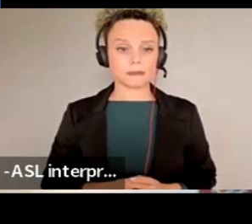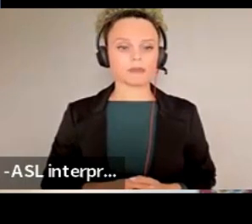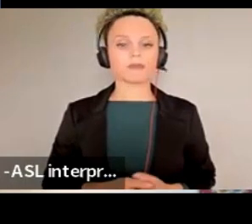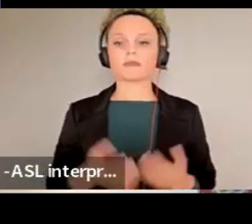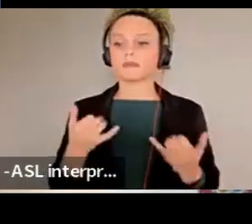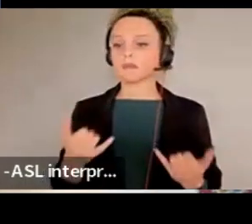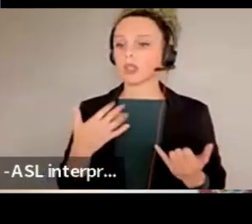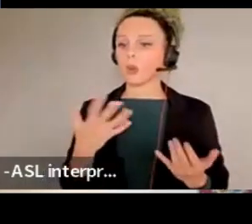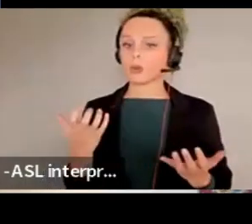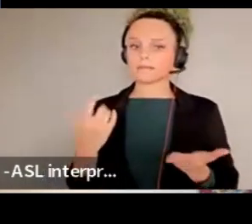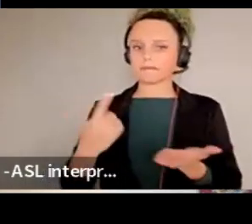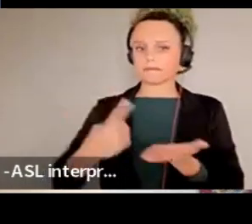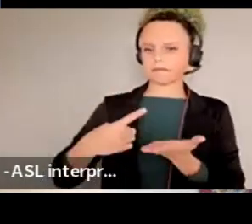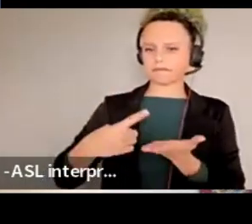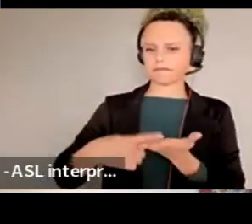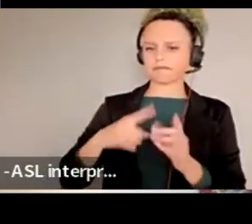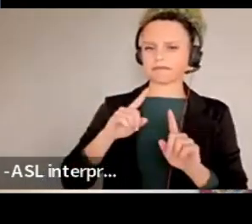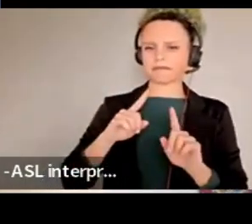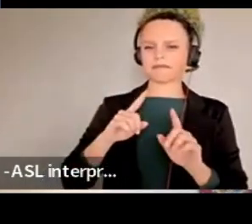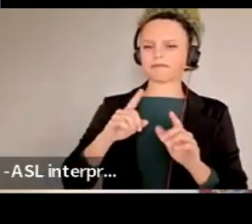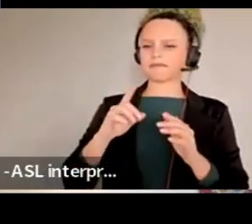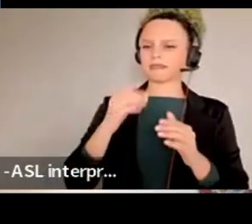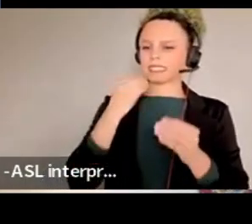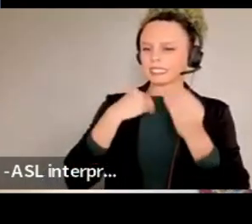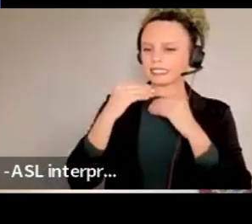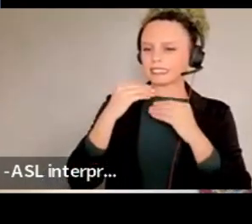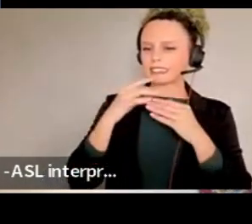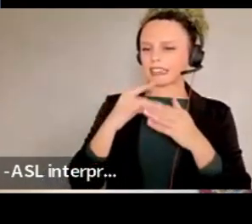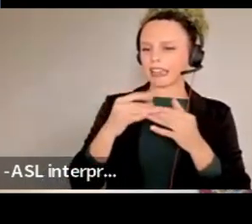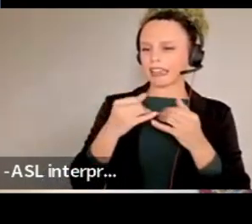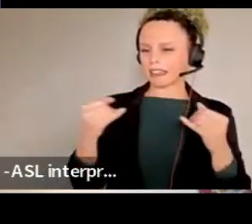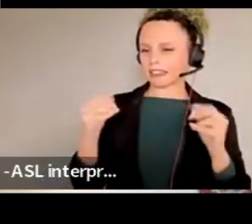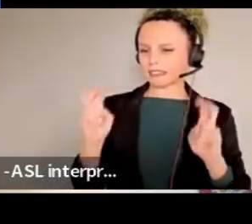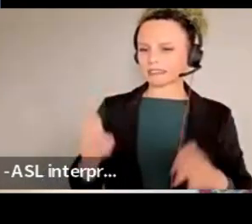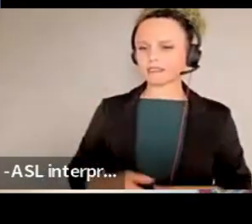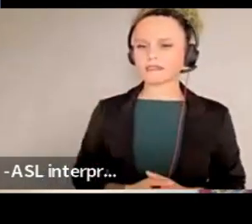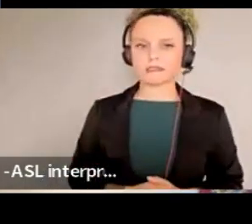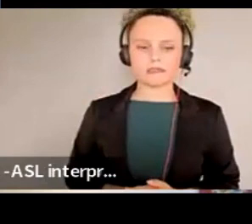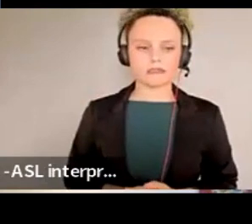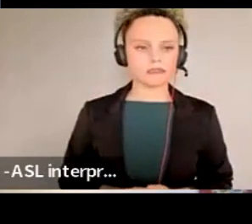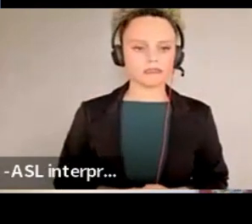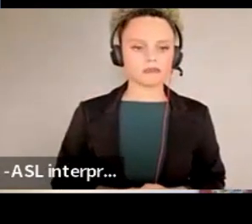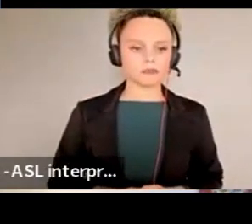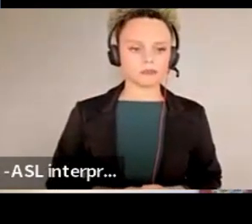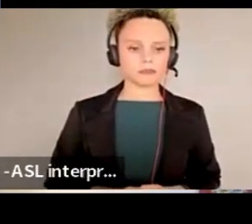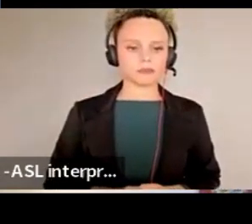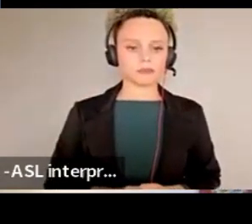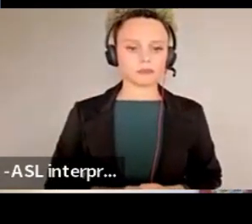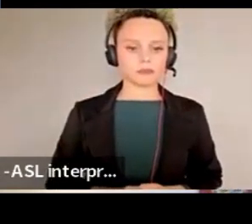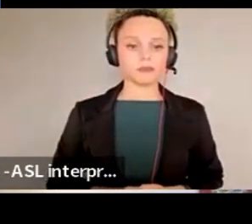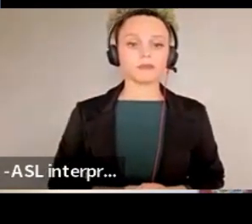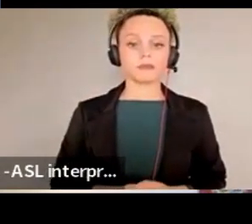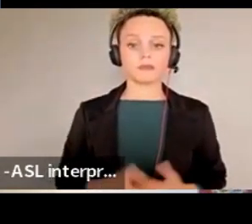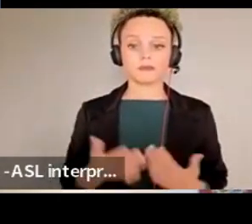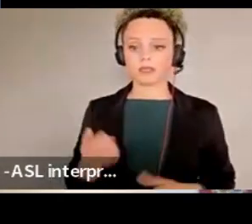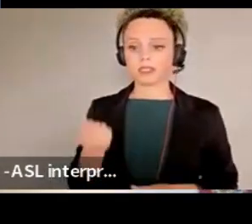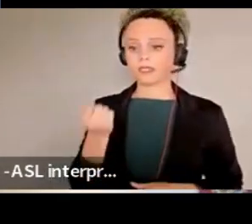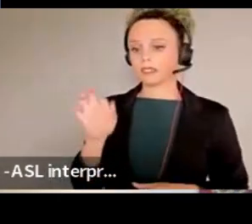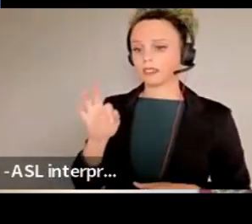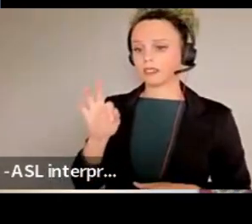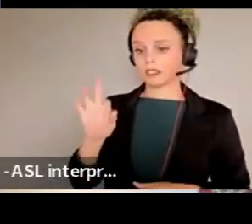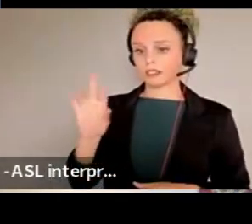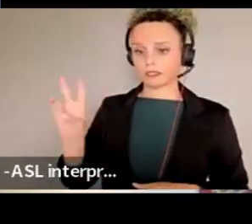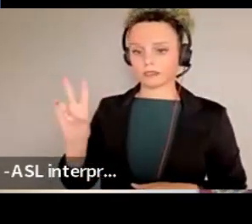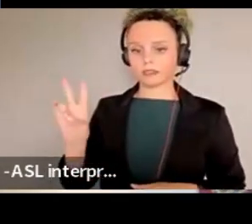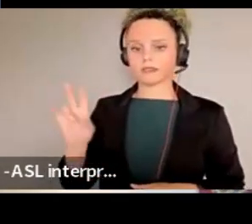So I really quickly want to talk to you about the different eating guidelines that